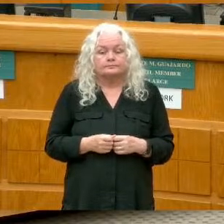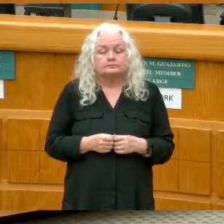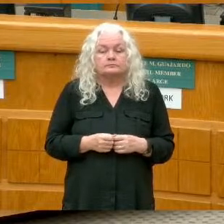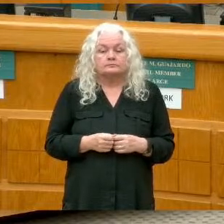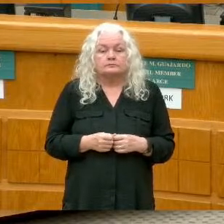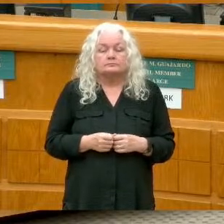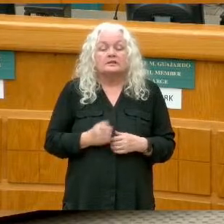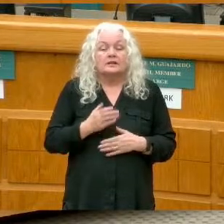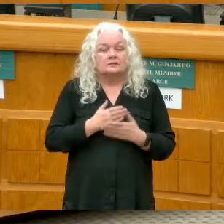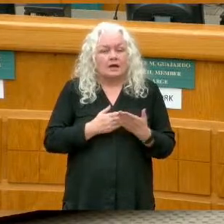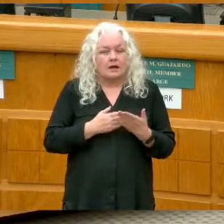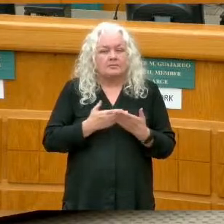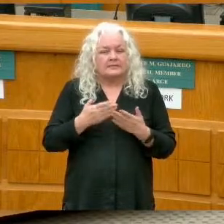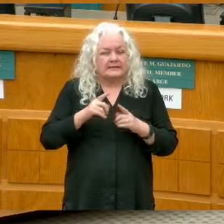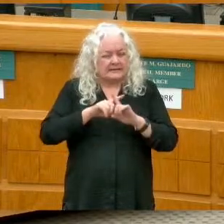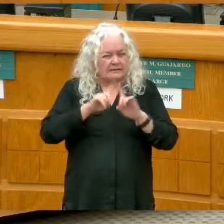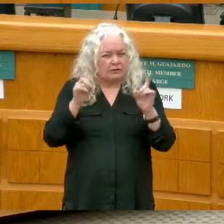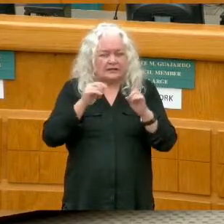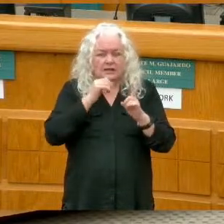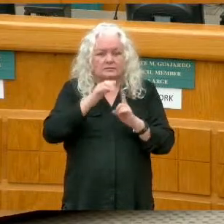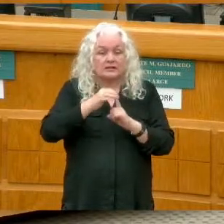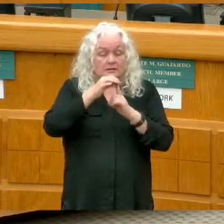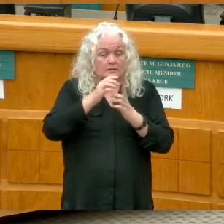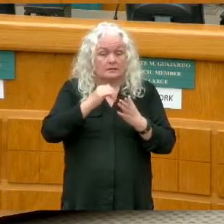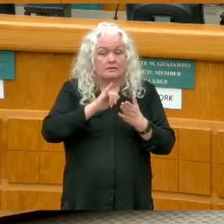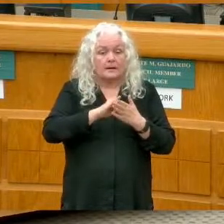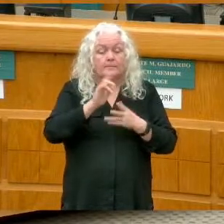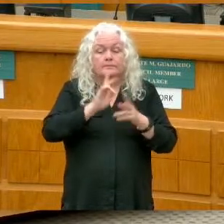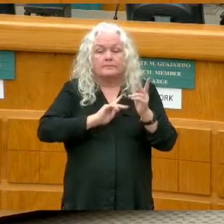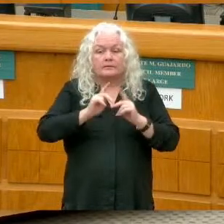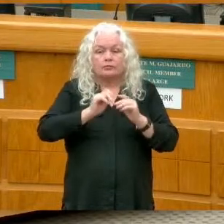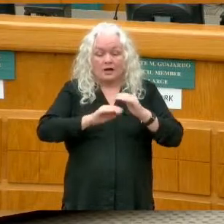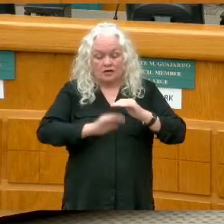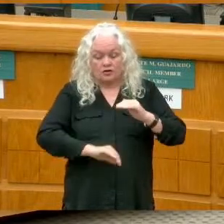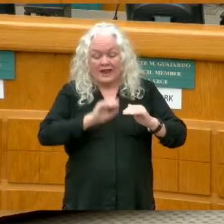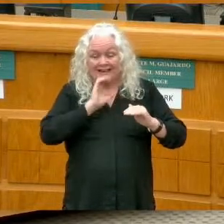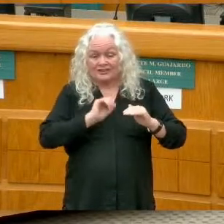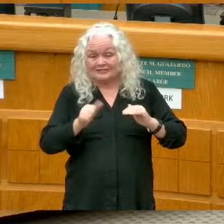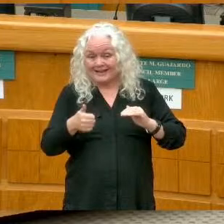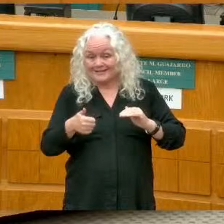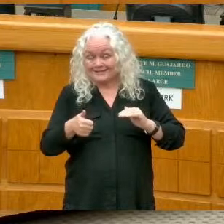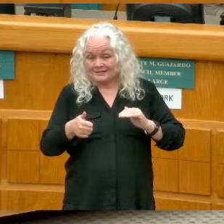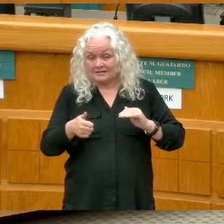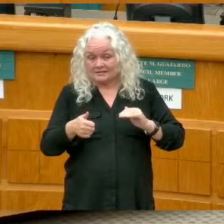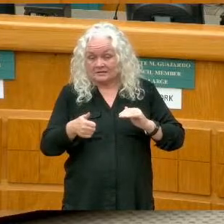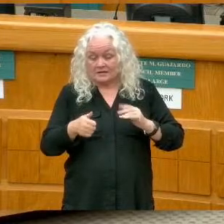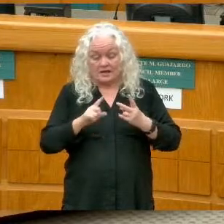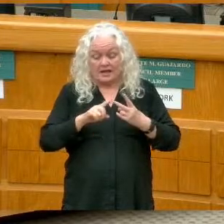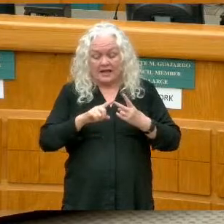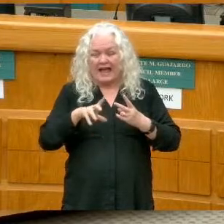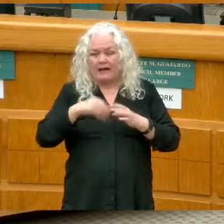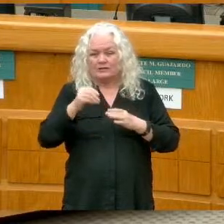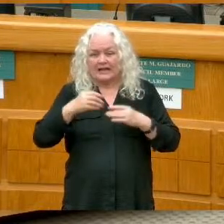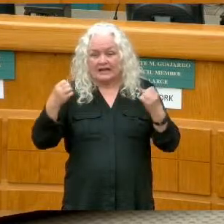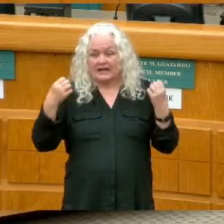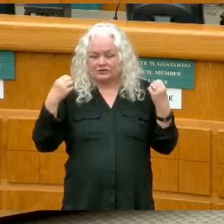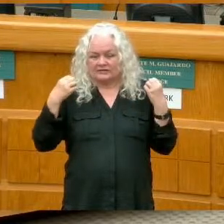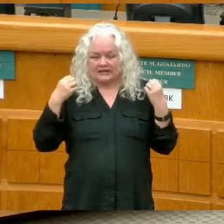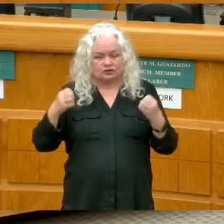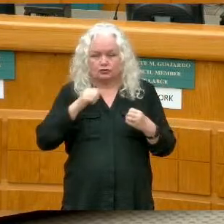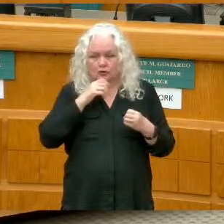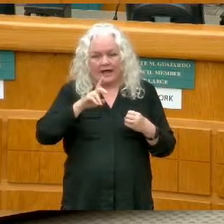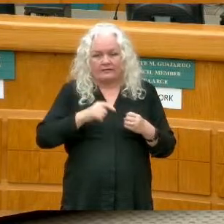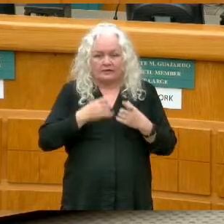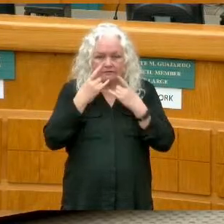There are some exceptions, so face masks do not have to be worn for those that are under 10 years old. If you're outdoors exercising, you don't have to